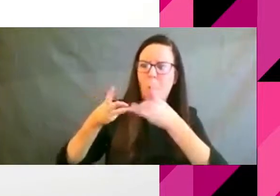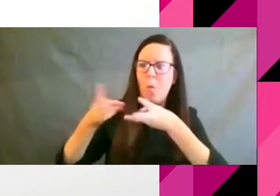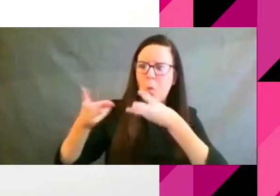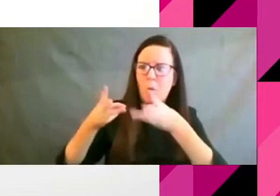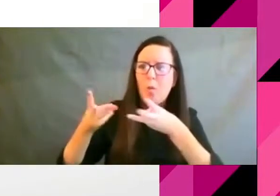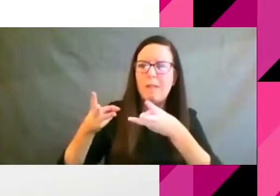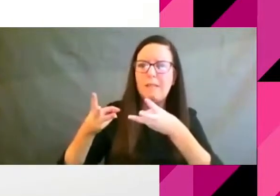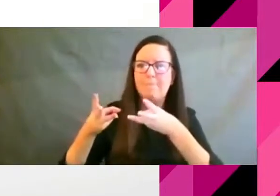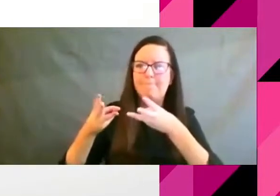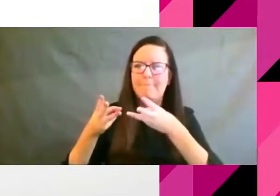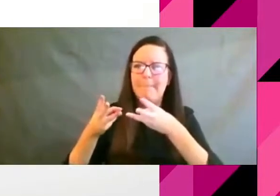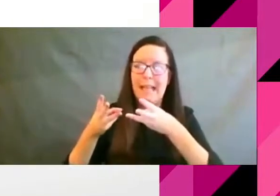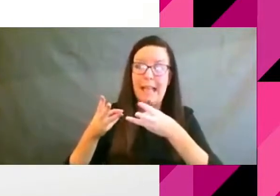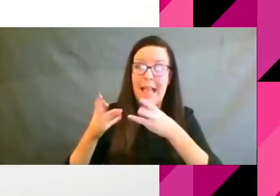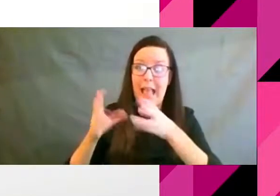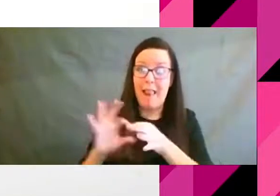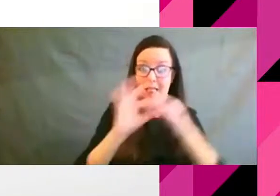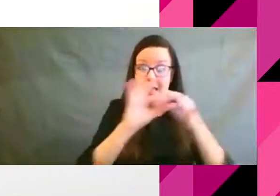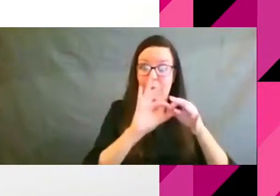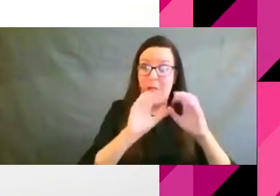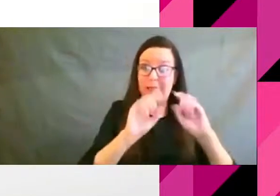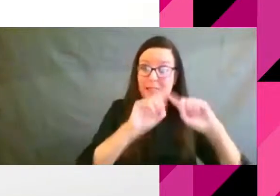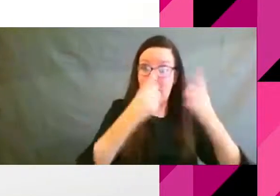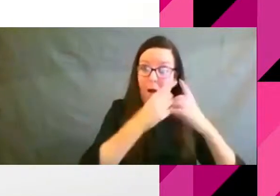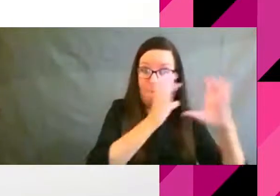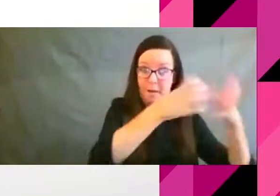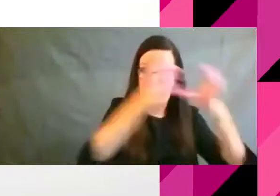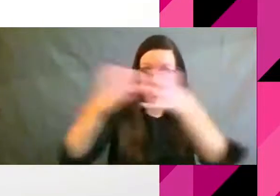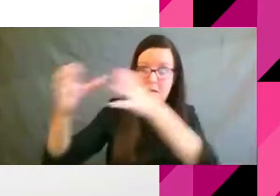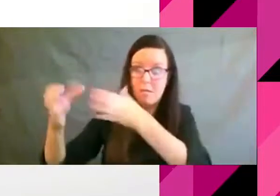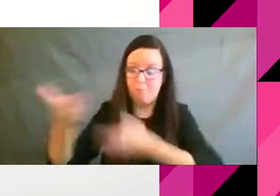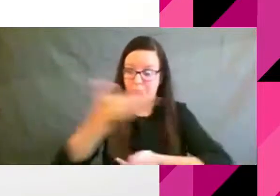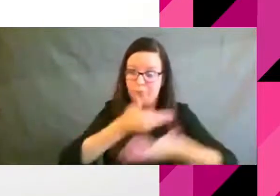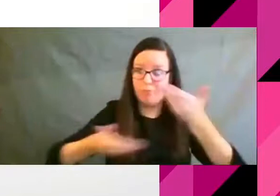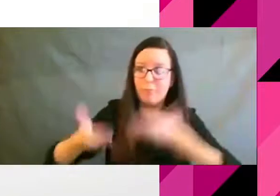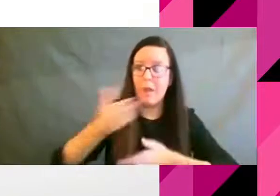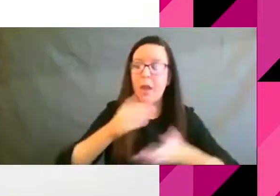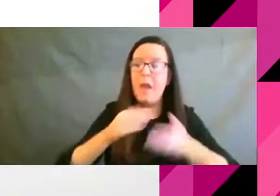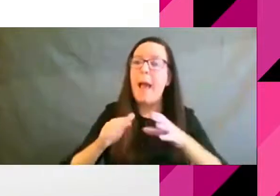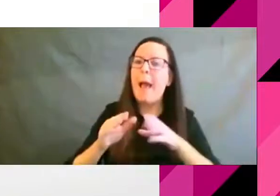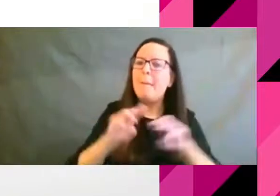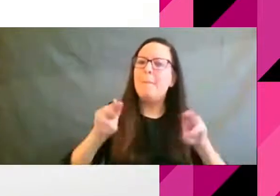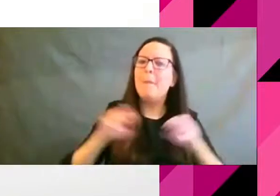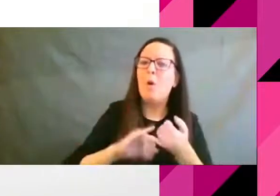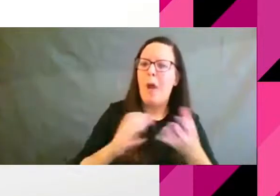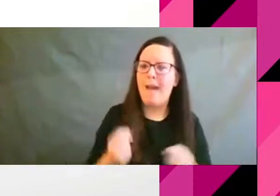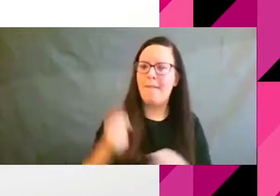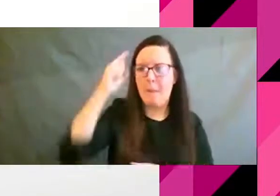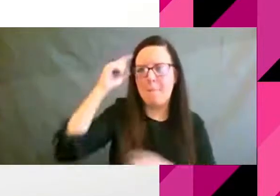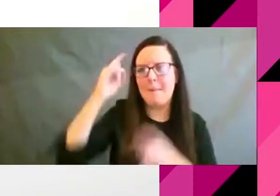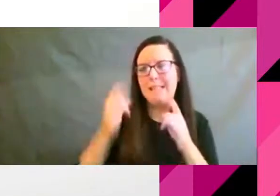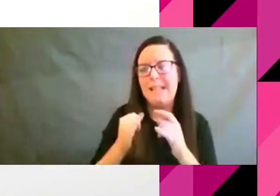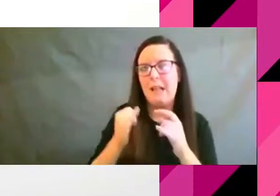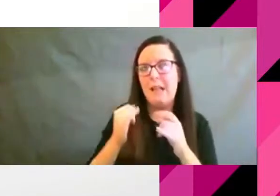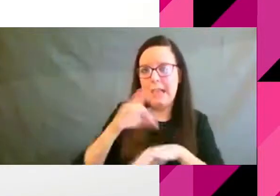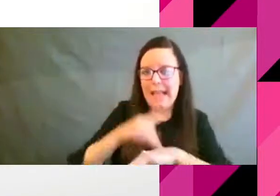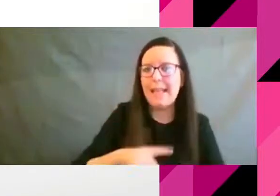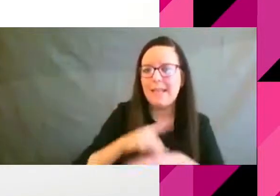of the interdepartmental group, tasked to examine issues relating to people with mental illness who come into contact with the criminal justice